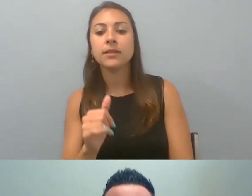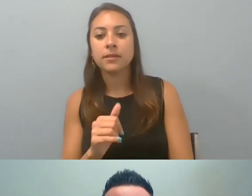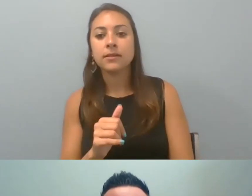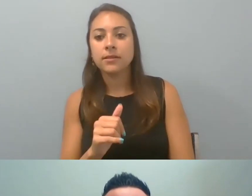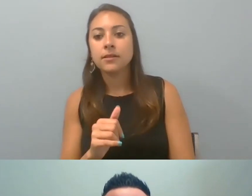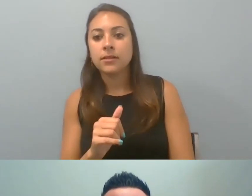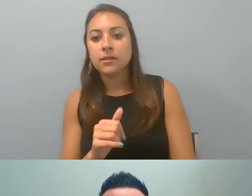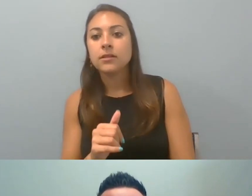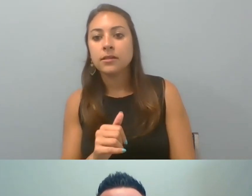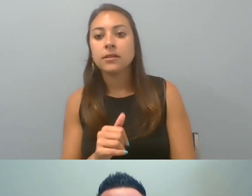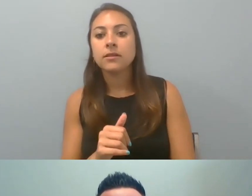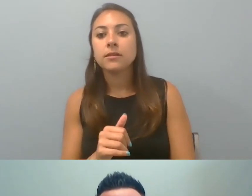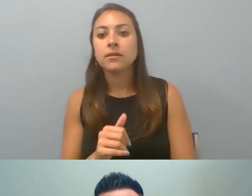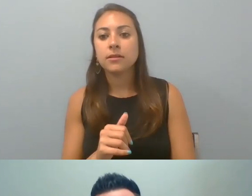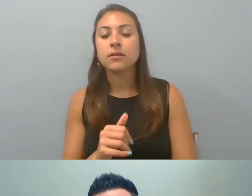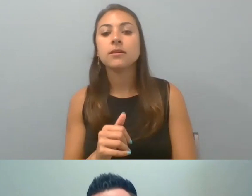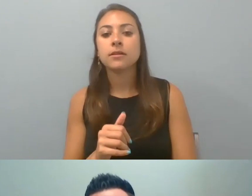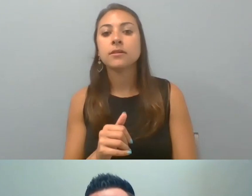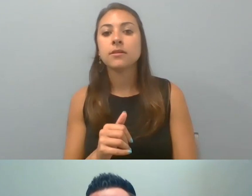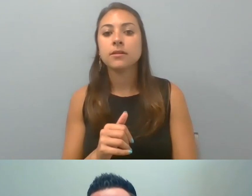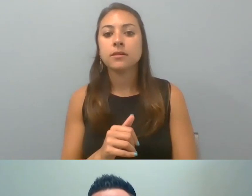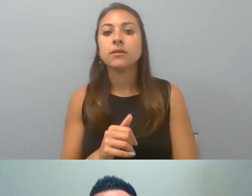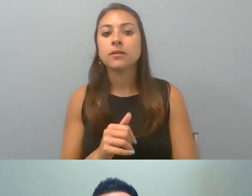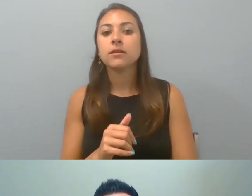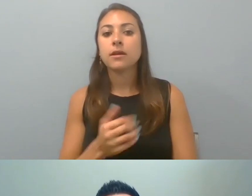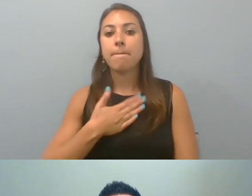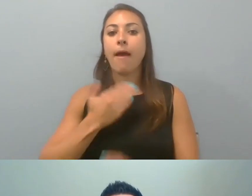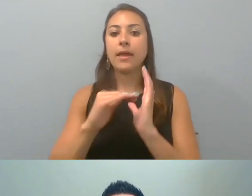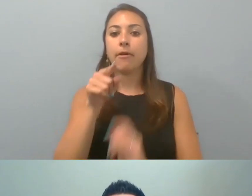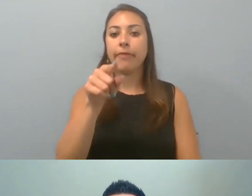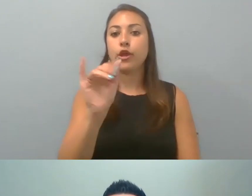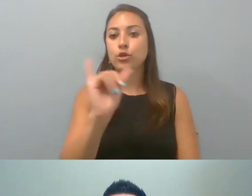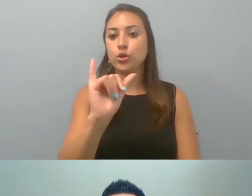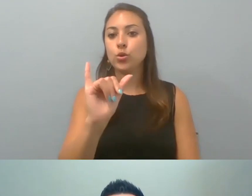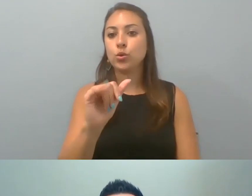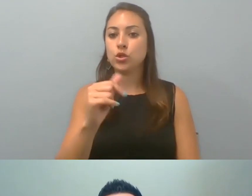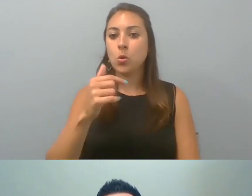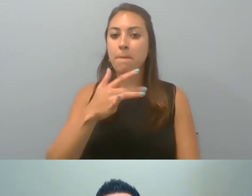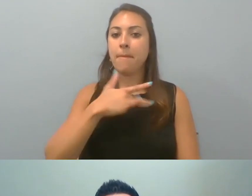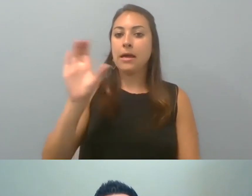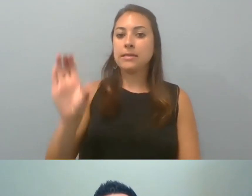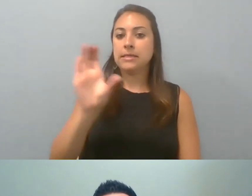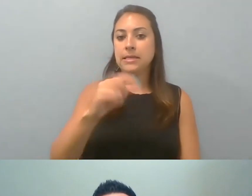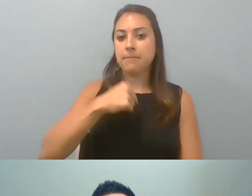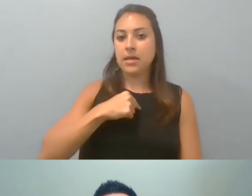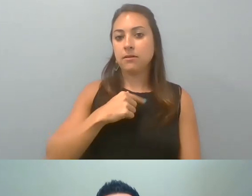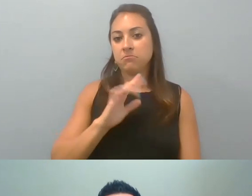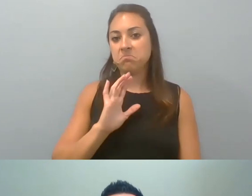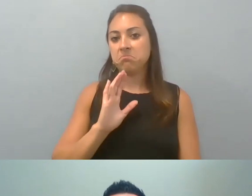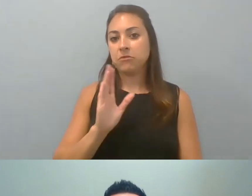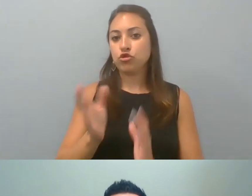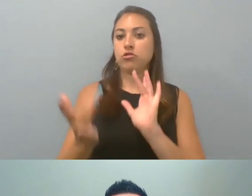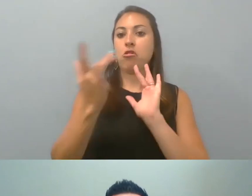of the communications through the dining_services inbox. So that's a good way if you need to reach out to me